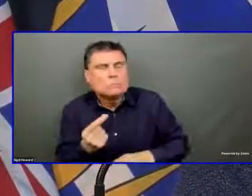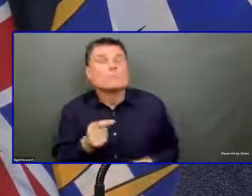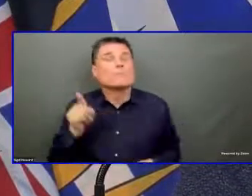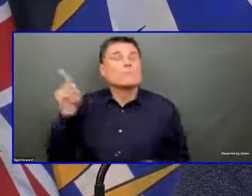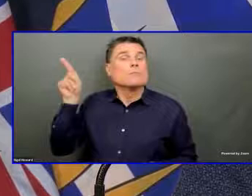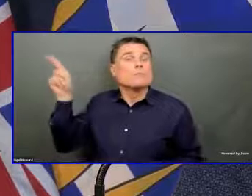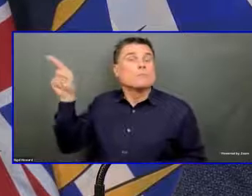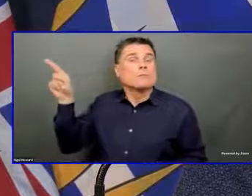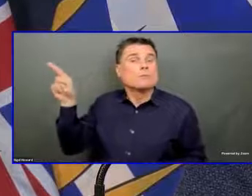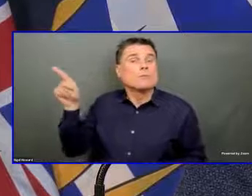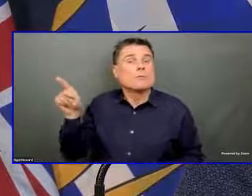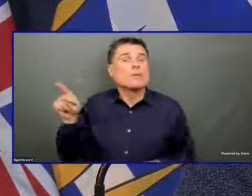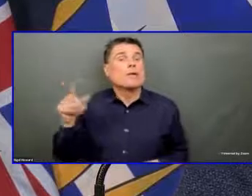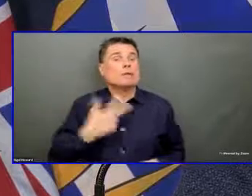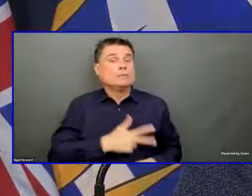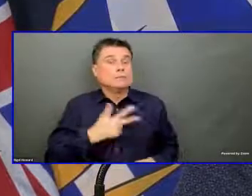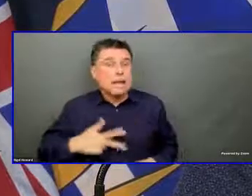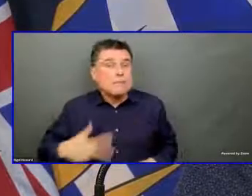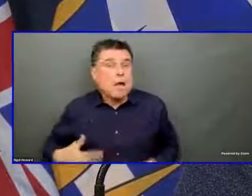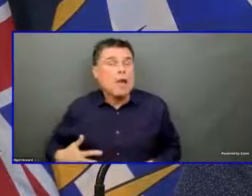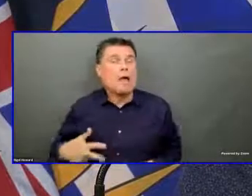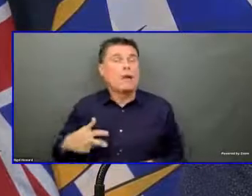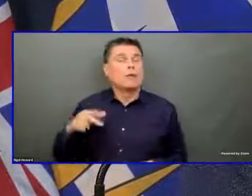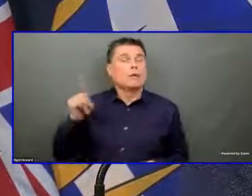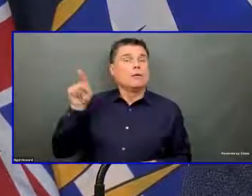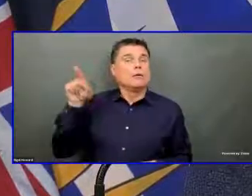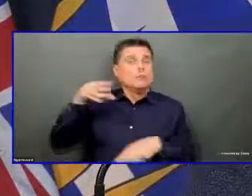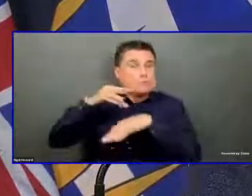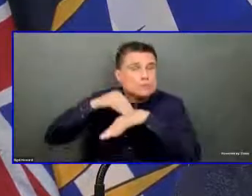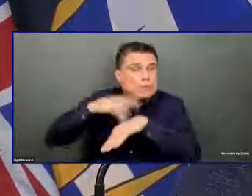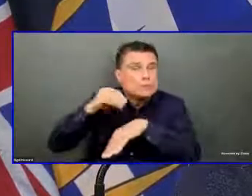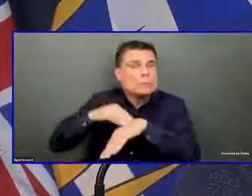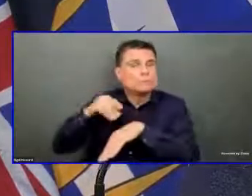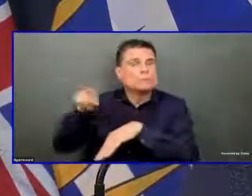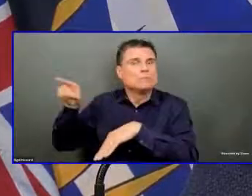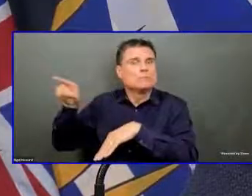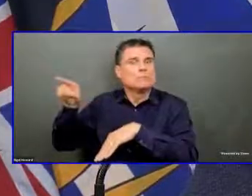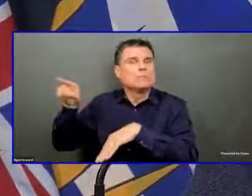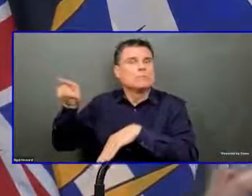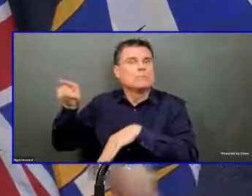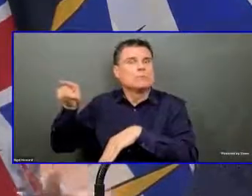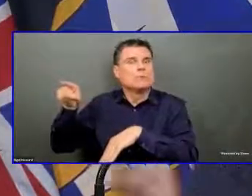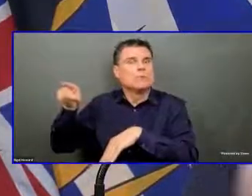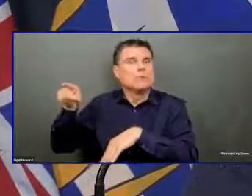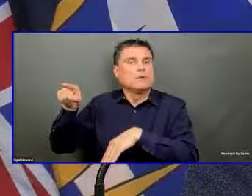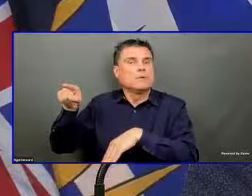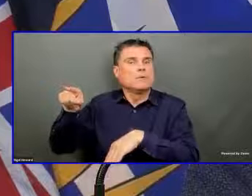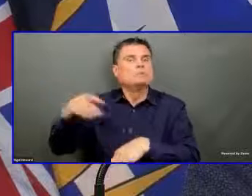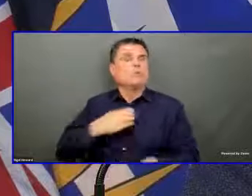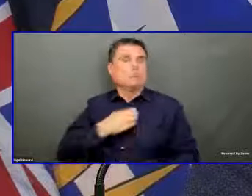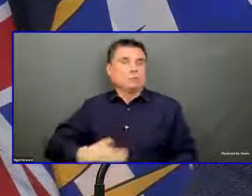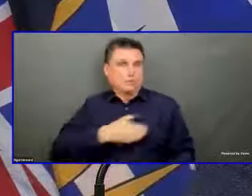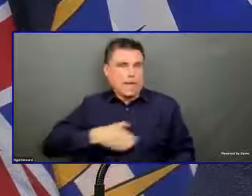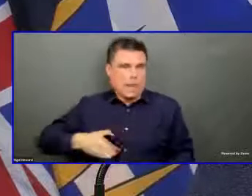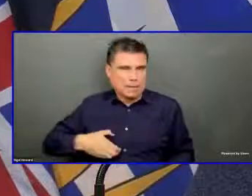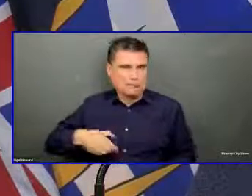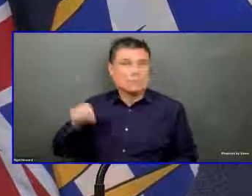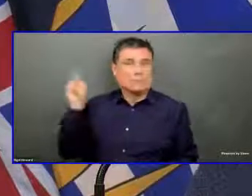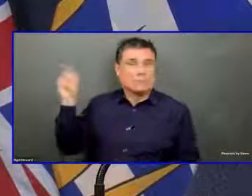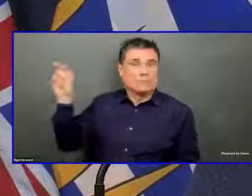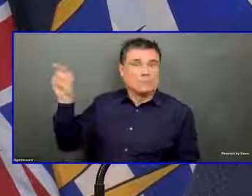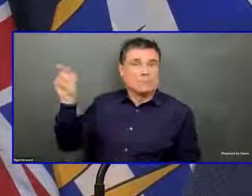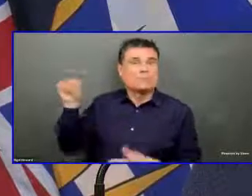and Switzerland had some issues as well. So this is part of what we do, the adverse events following immunization.